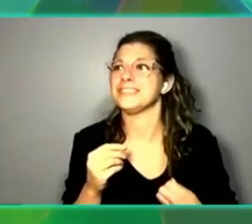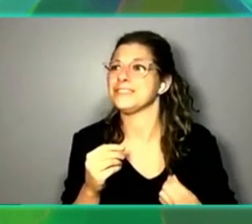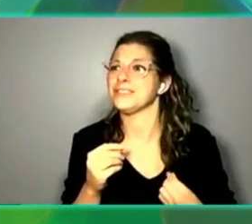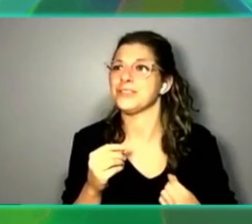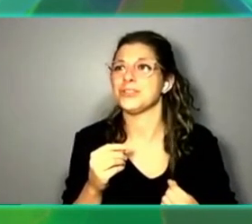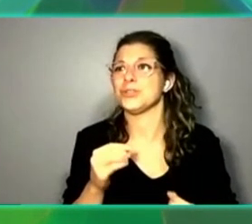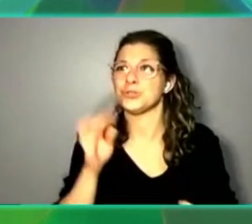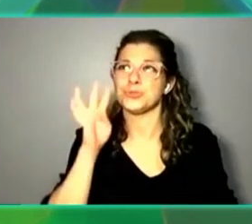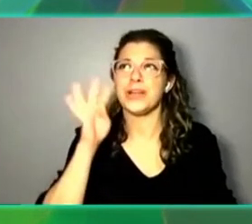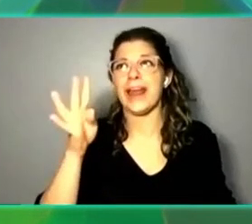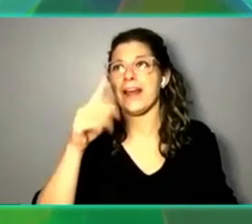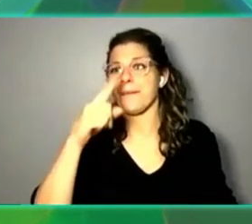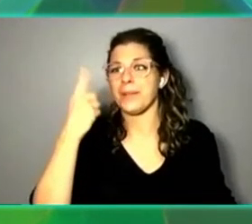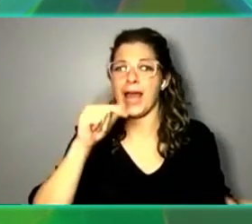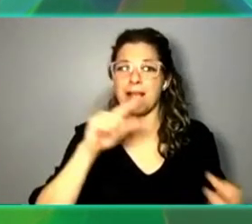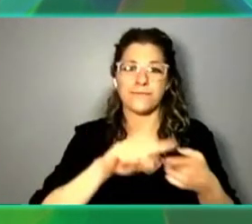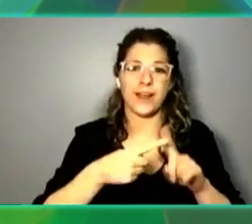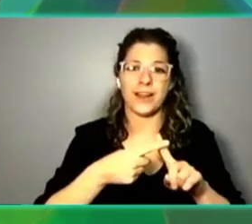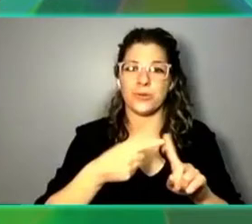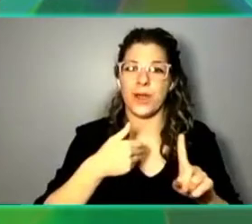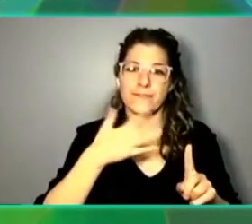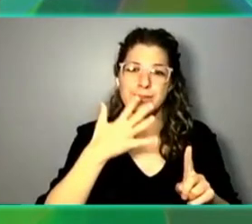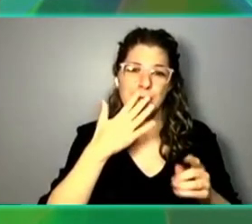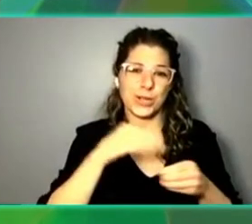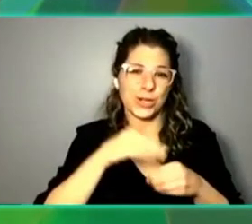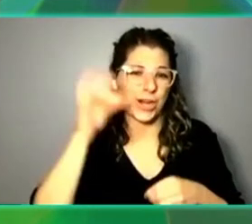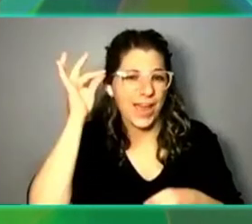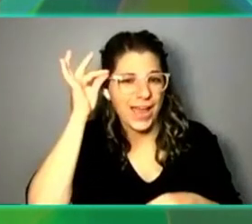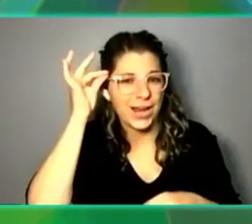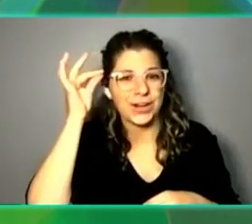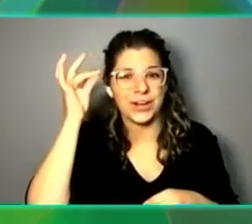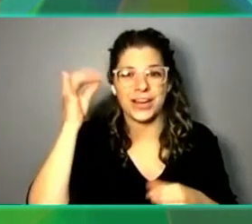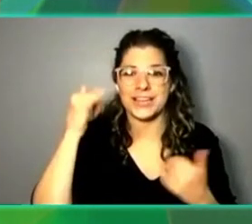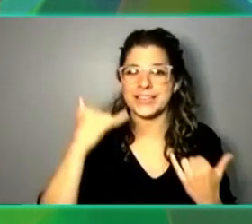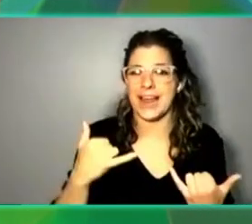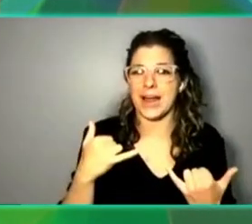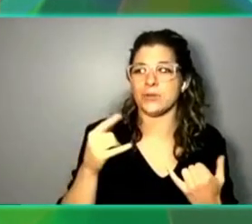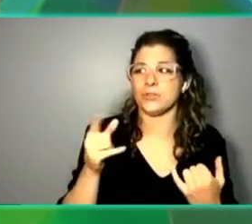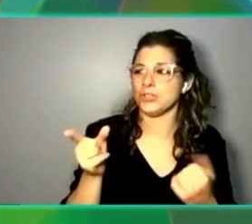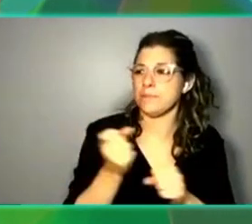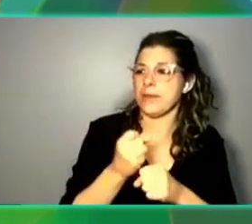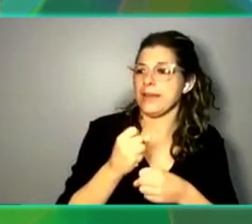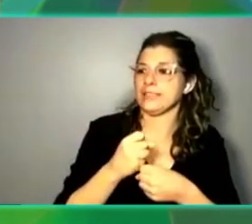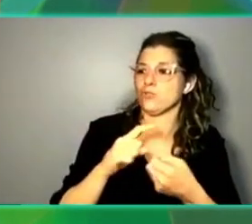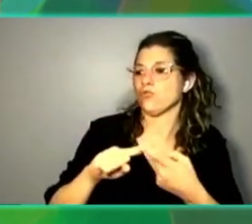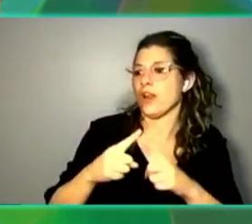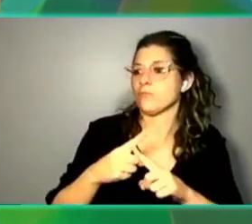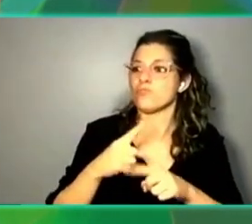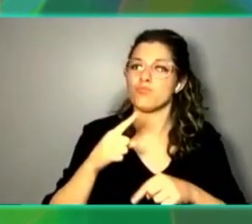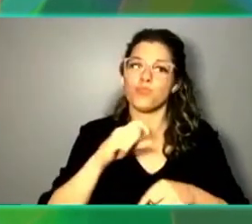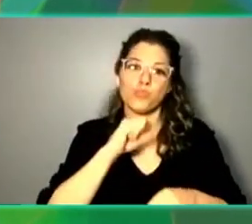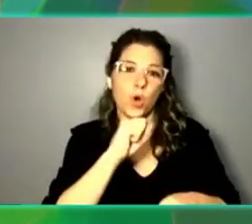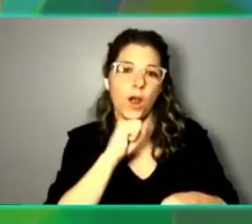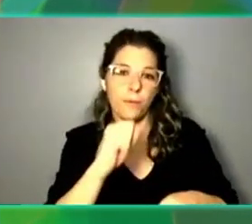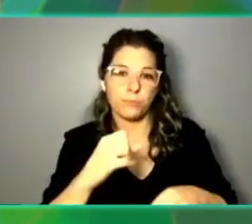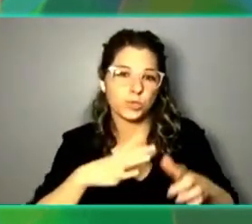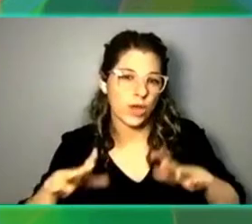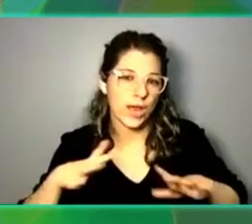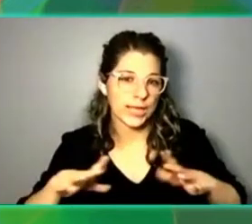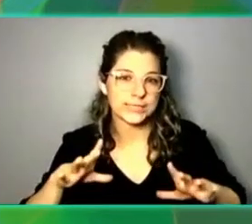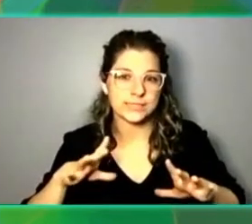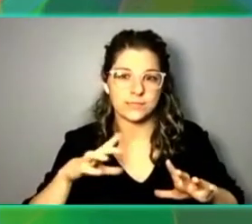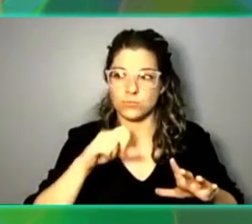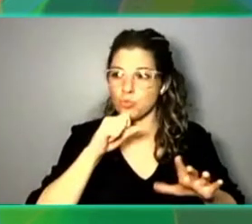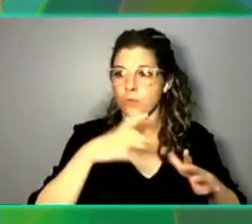Black friend who has like color in her hair, and now she's like, she makes the friend her prom dress, like because her prom dress